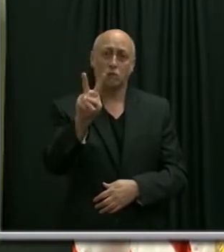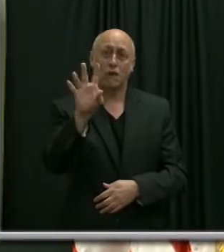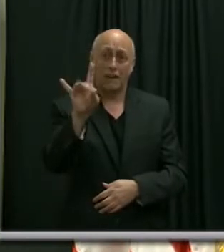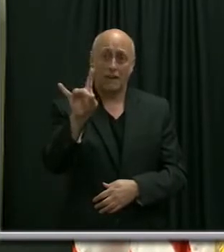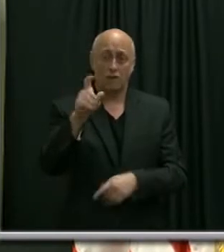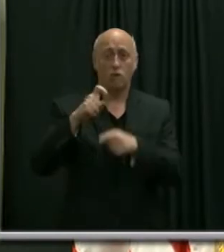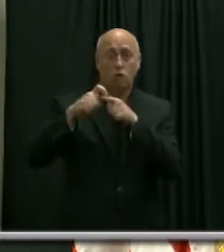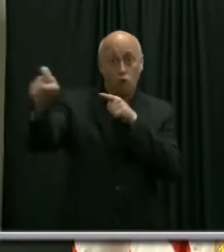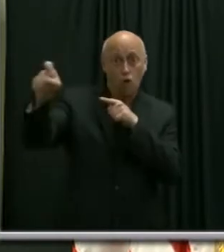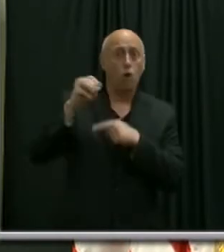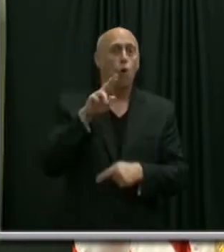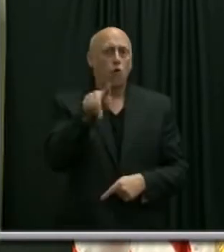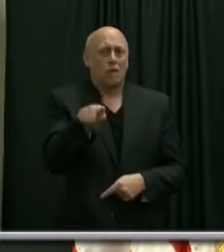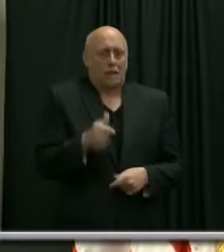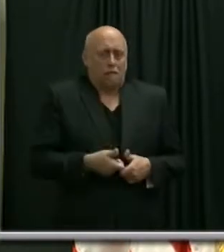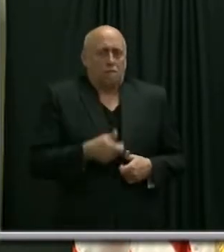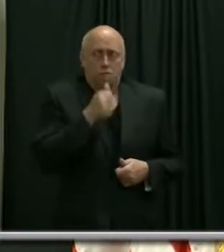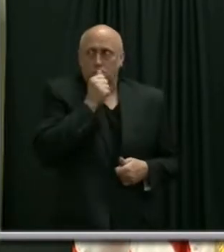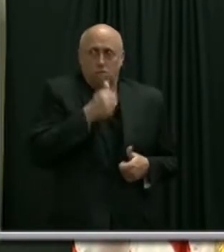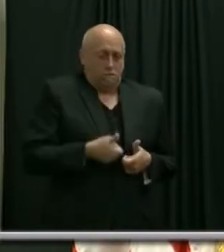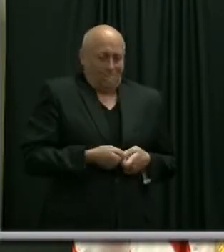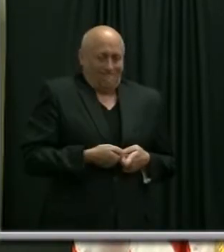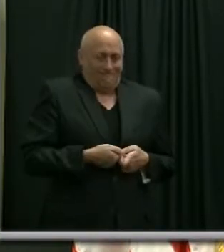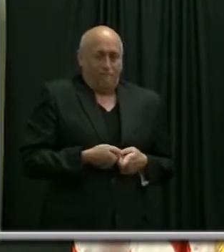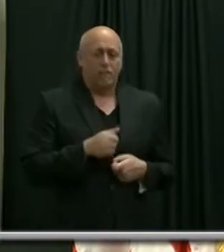880-334-4628, or you can text